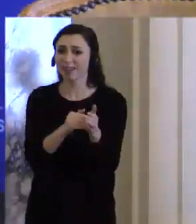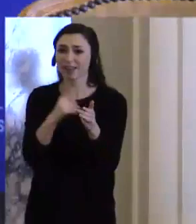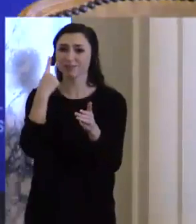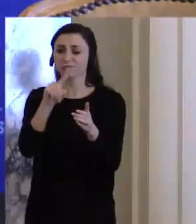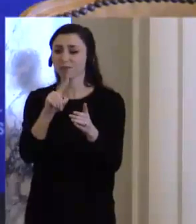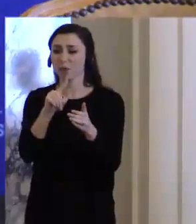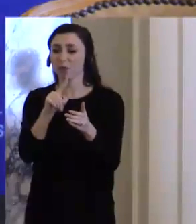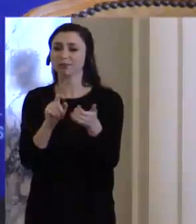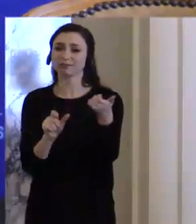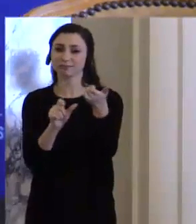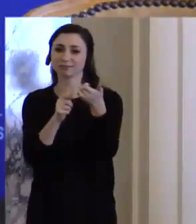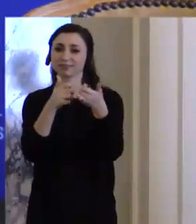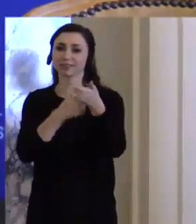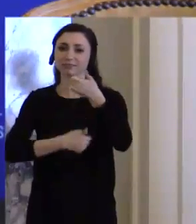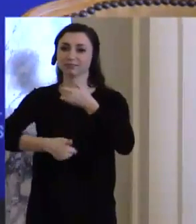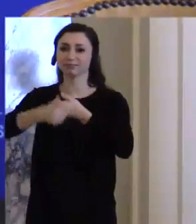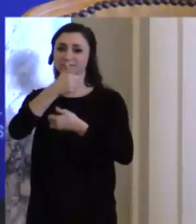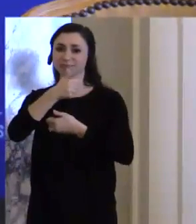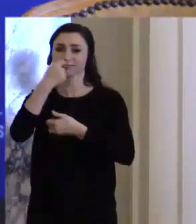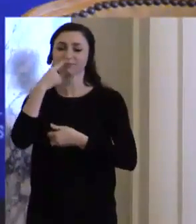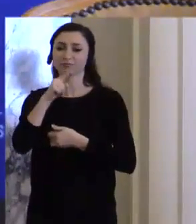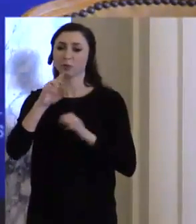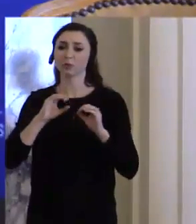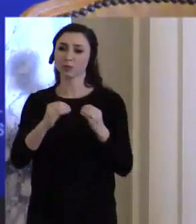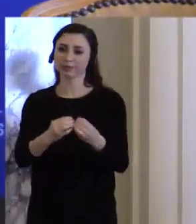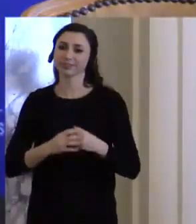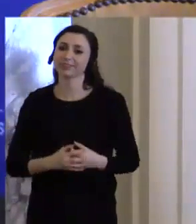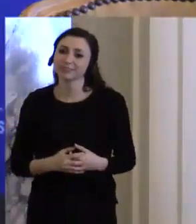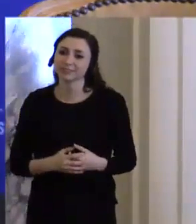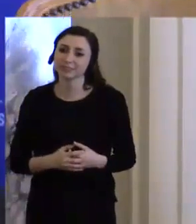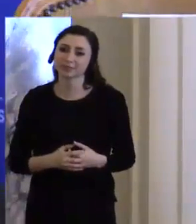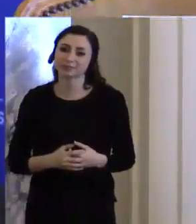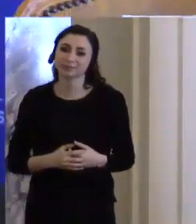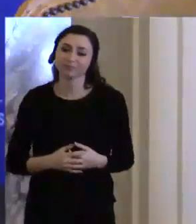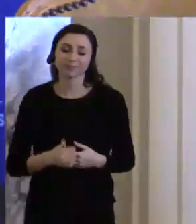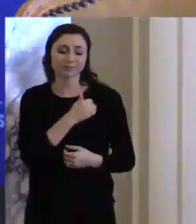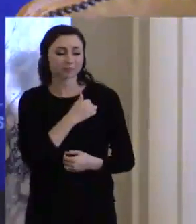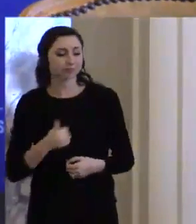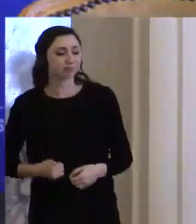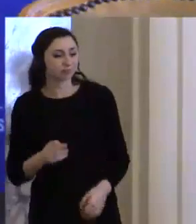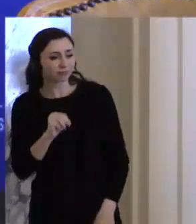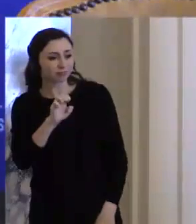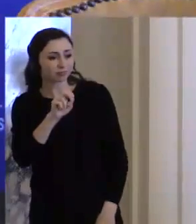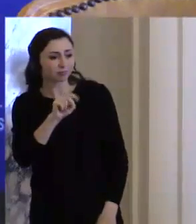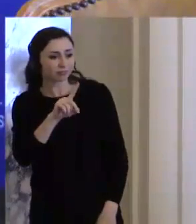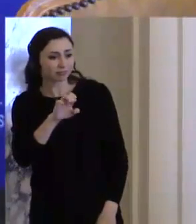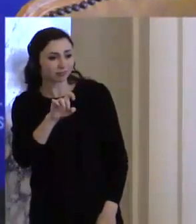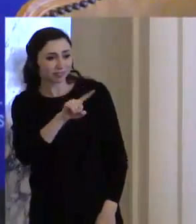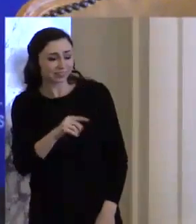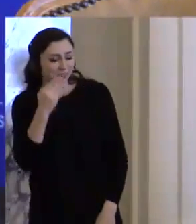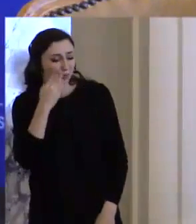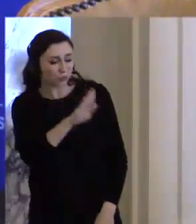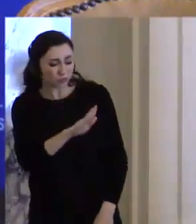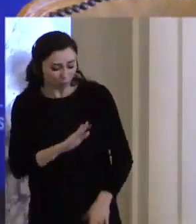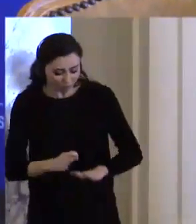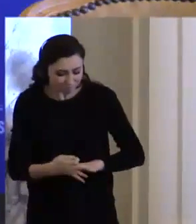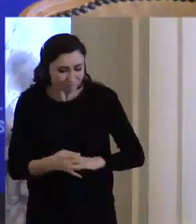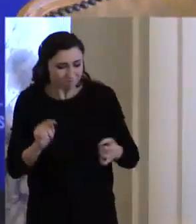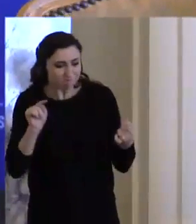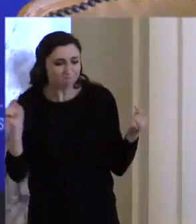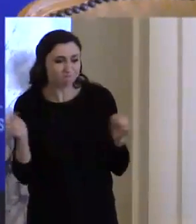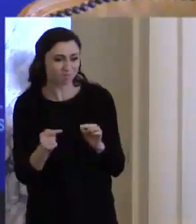of Assistant Secretary General of the organization. Ambassador Mendez, I know you have an injured foot, so